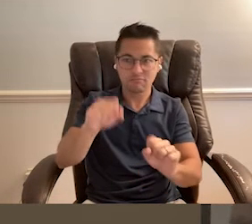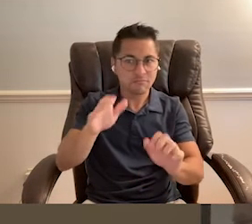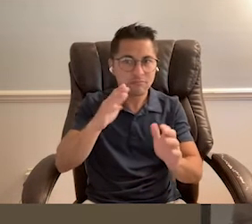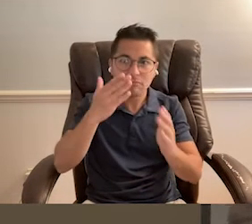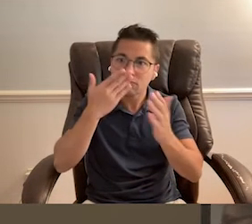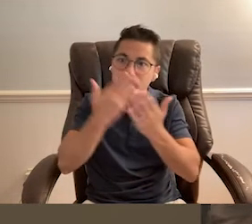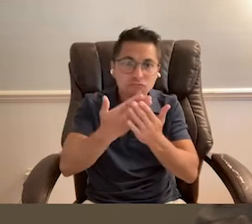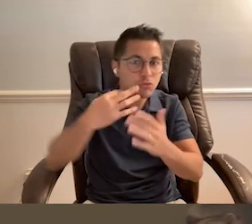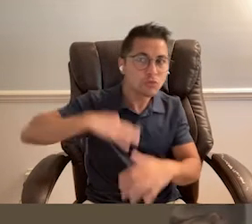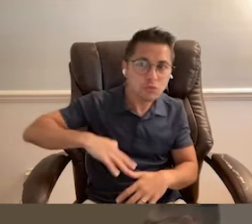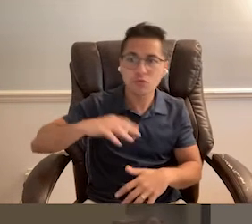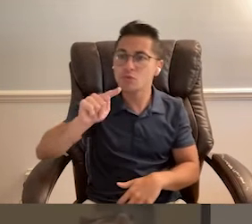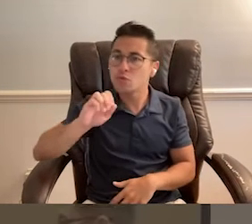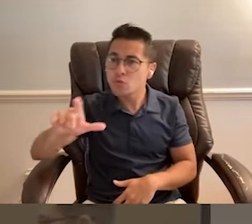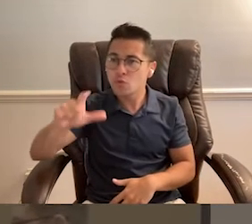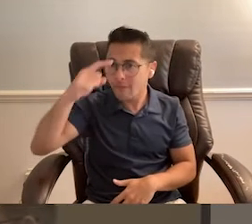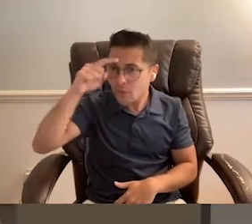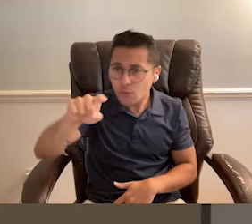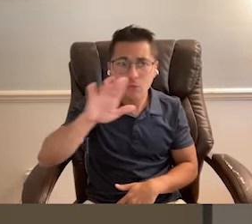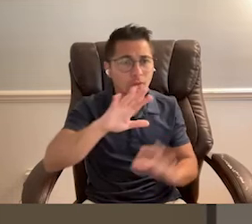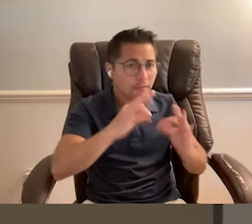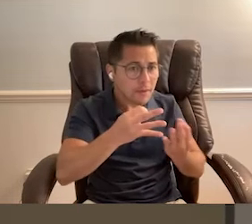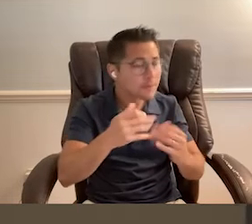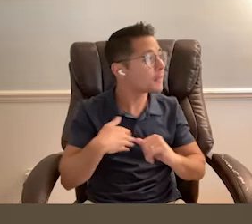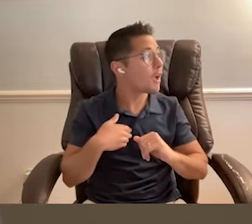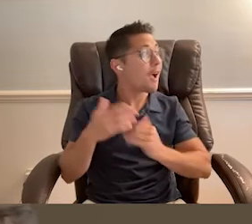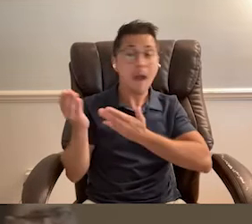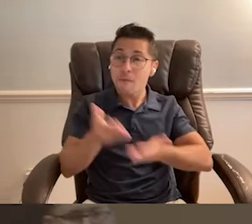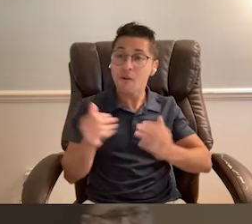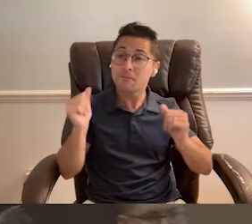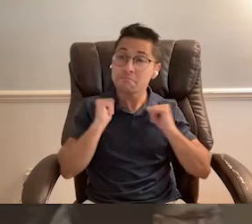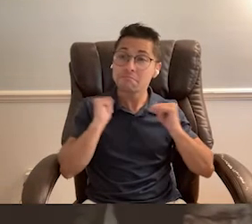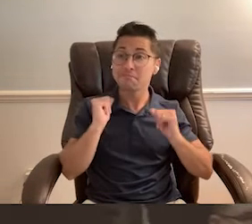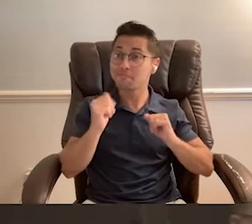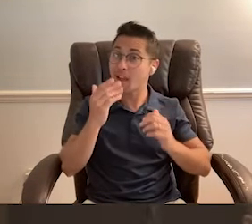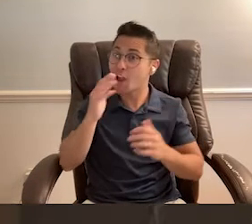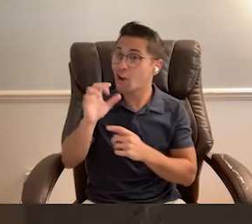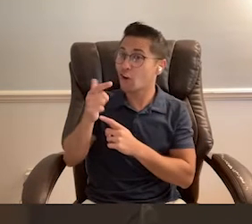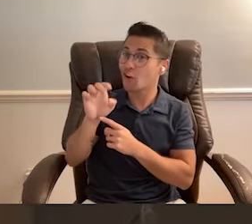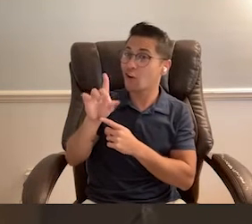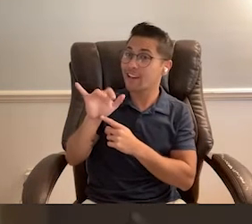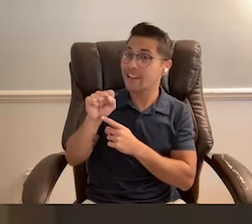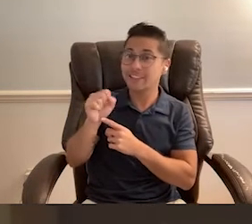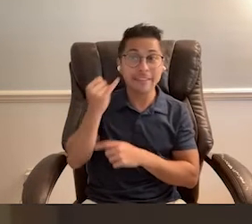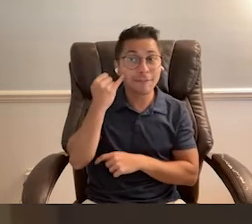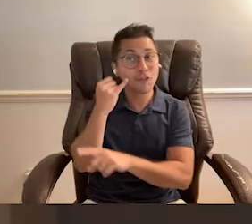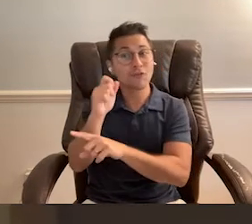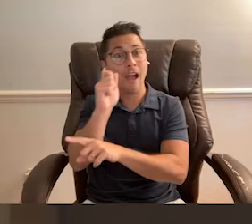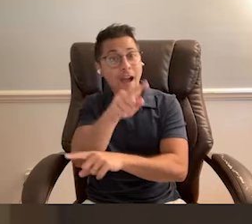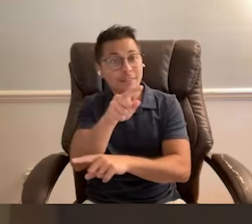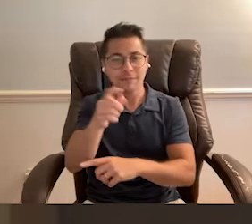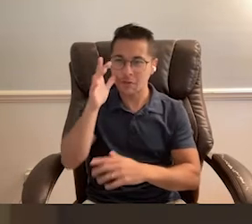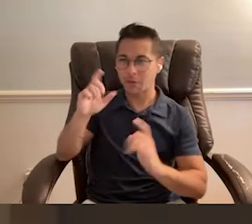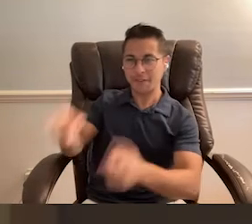loved one. I brought a backpack with goodies, so if you ask a question, you get a backpack. If you don't ask